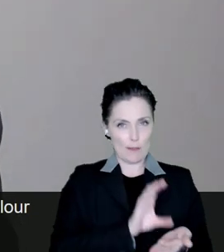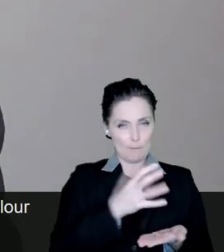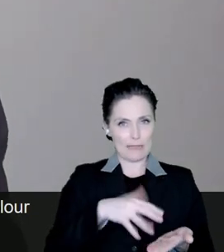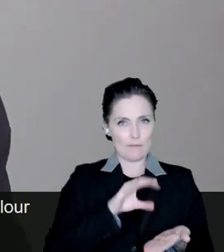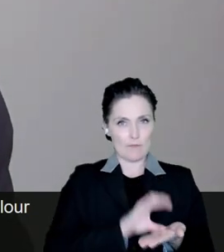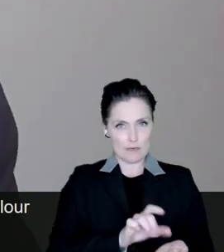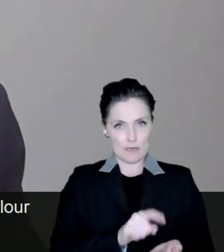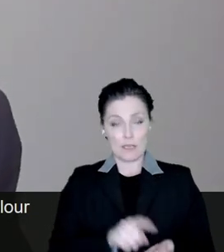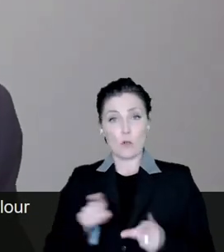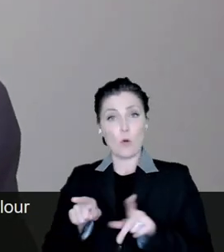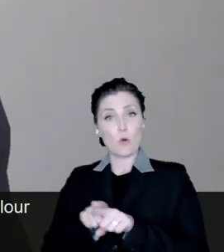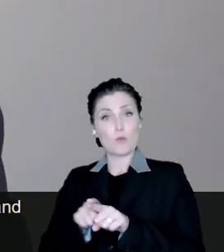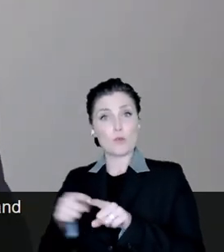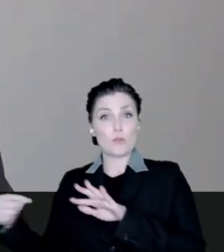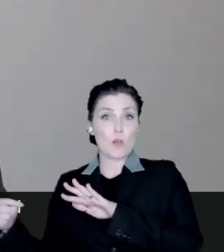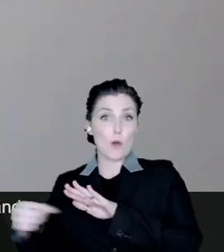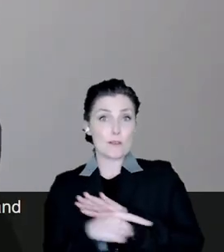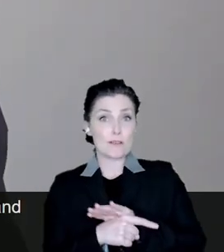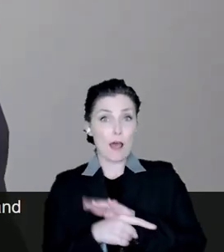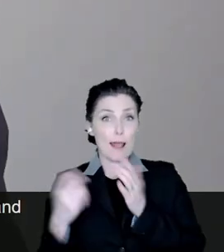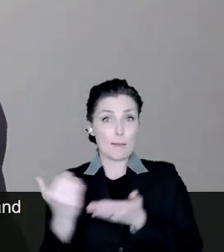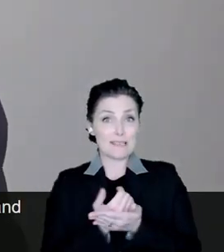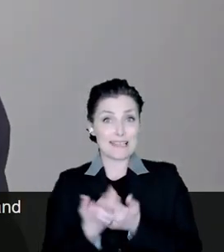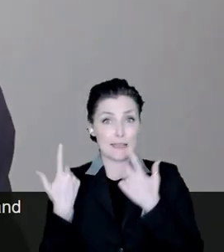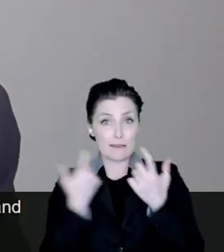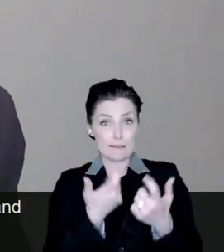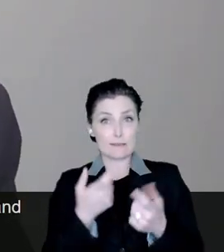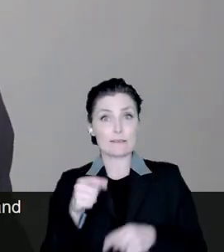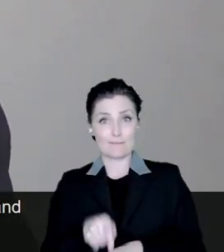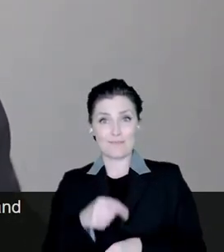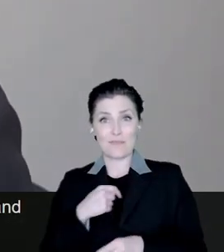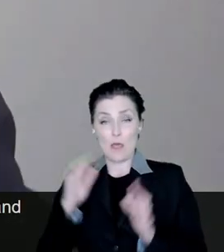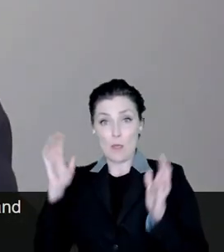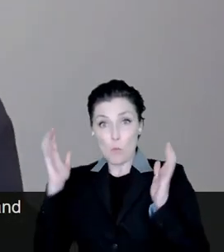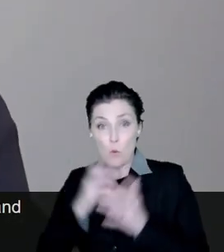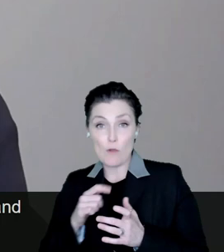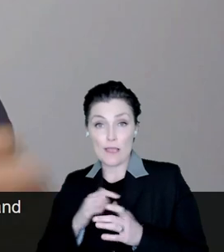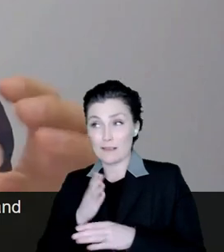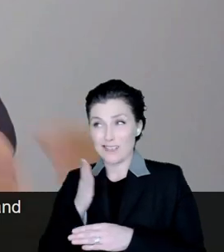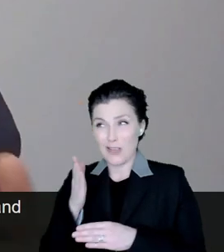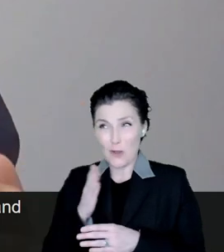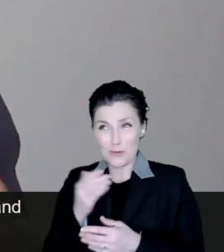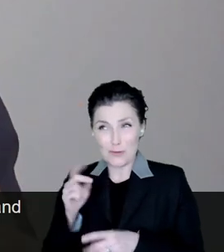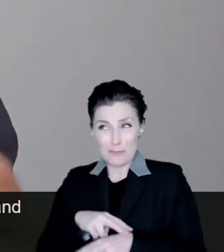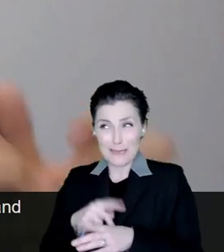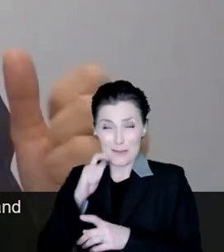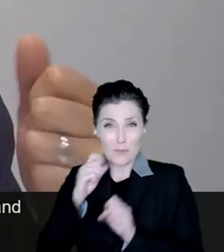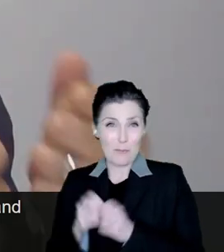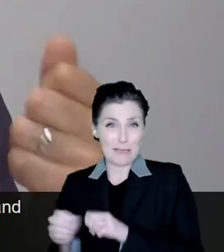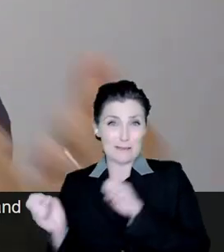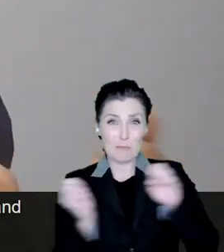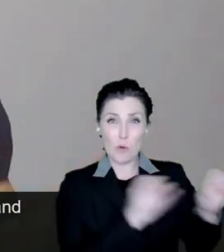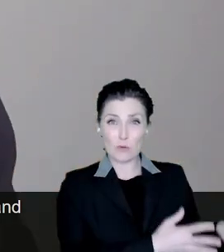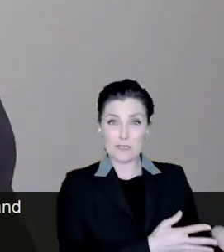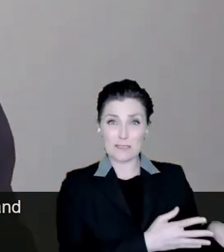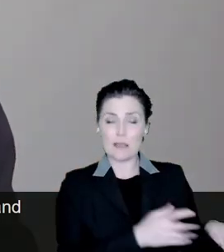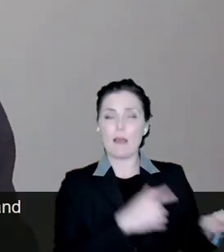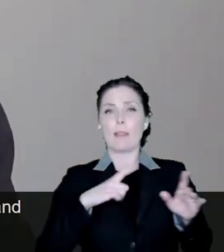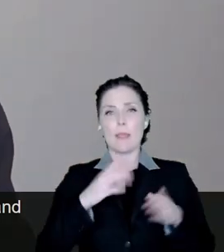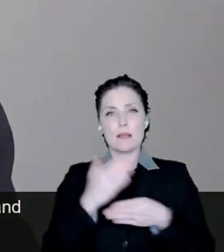public funds, who are worried if they go to the police, they may be deported. And that's why we work with survivor groups who have got